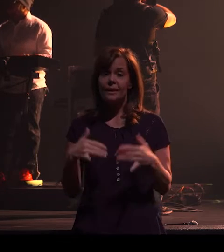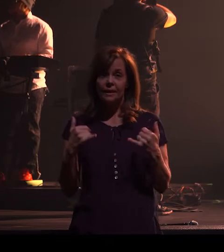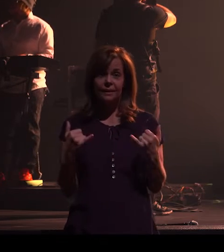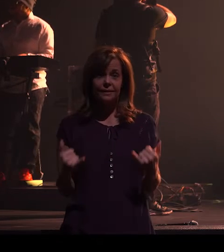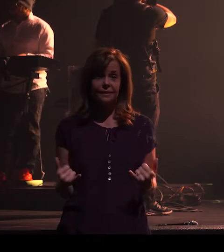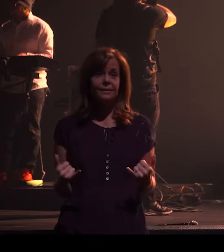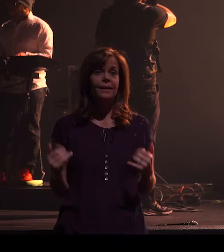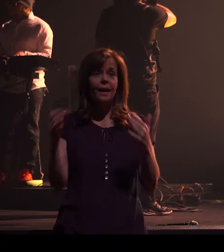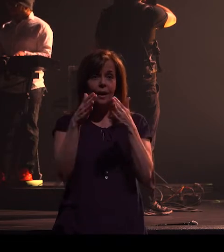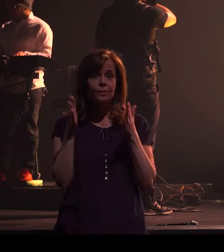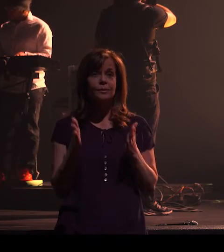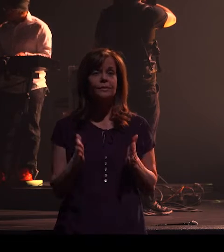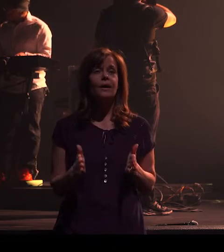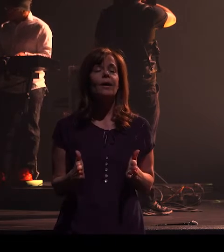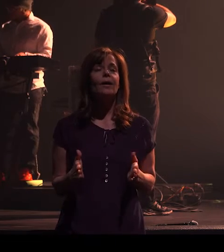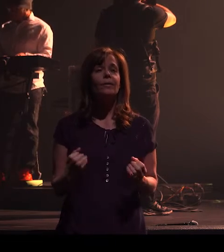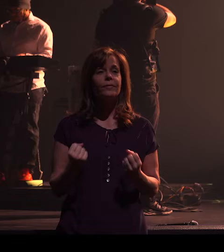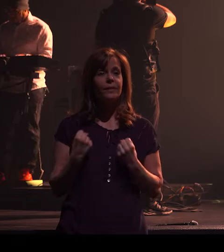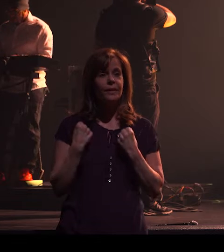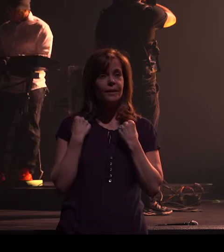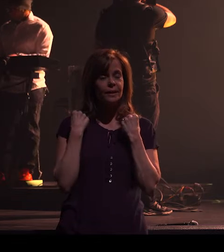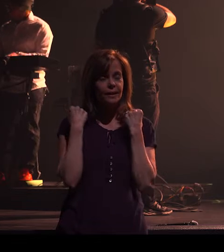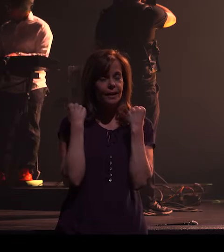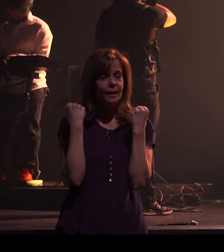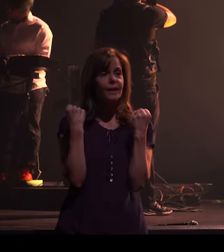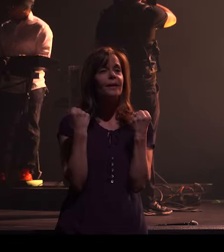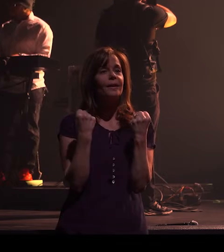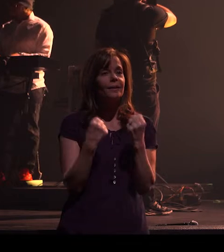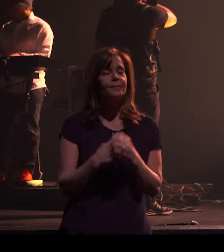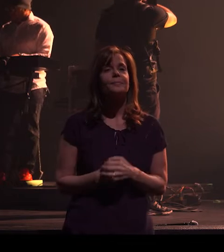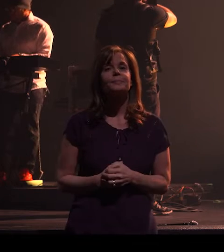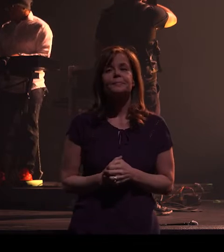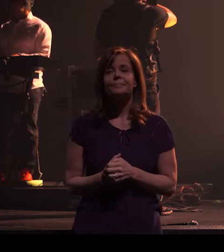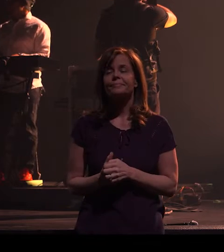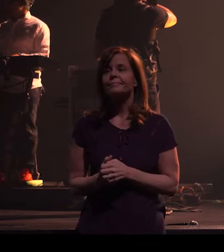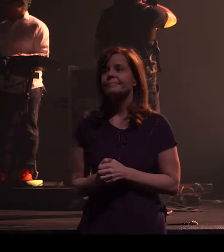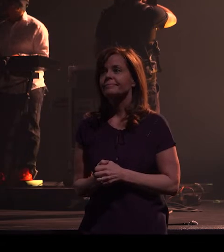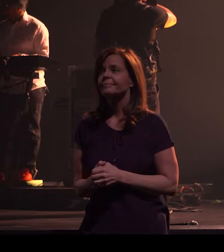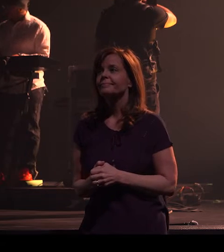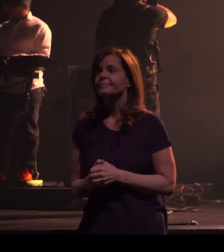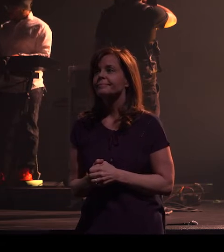This is a house of healing.